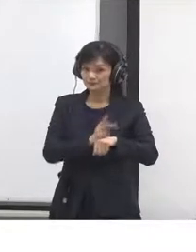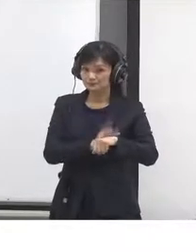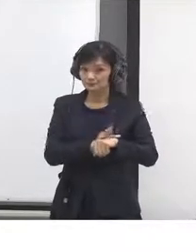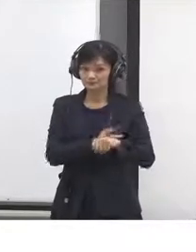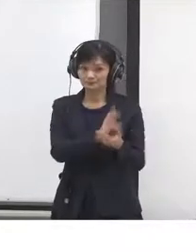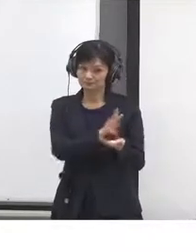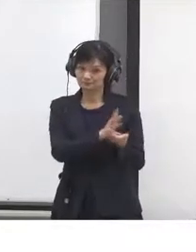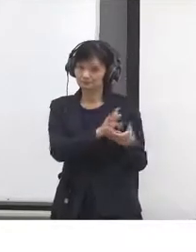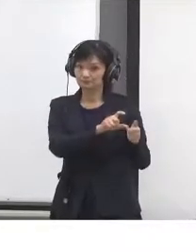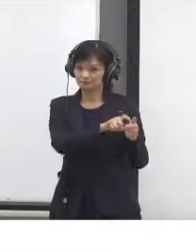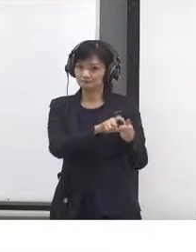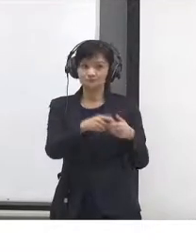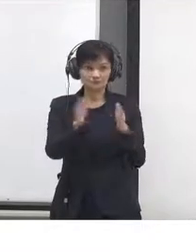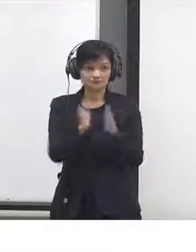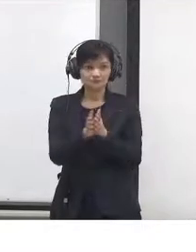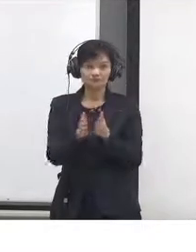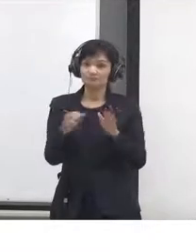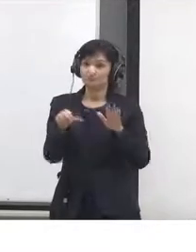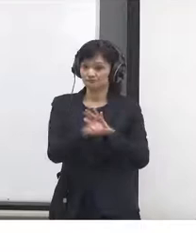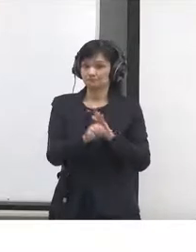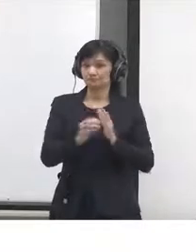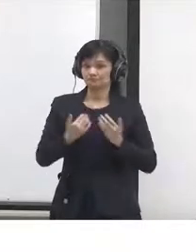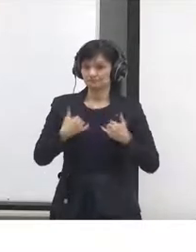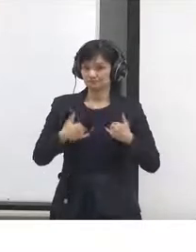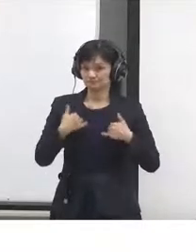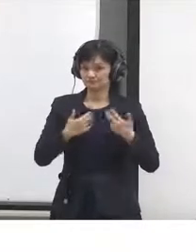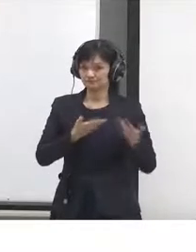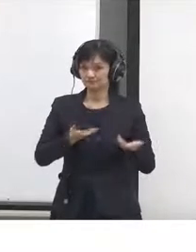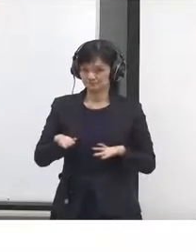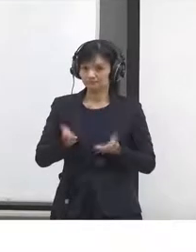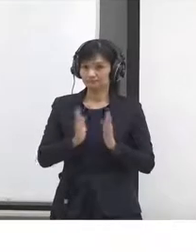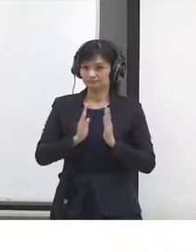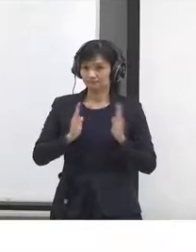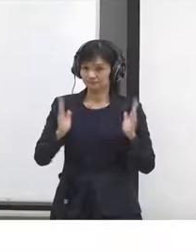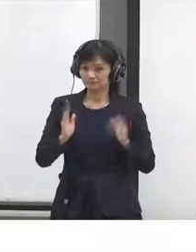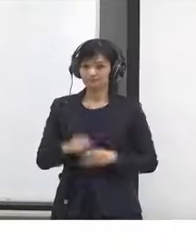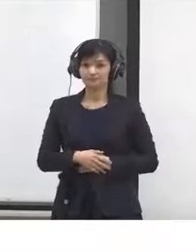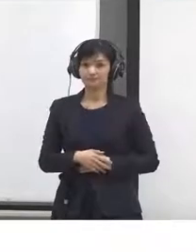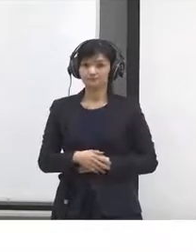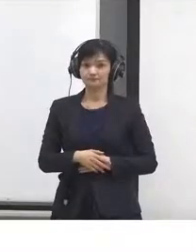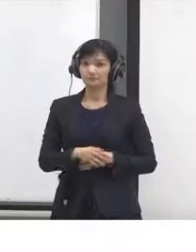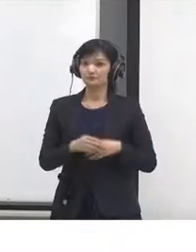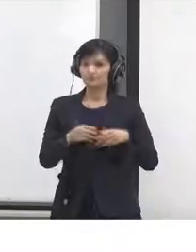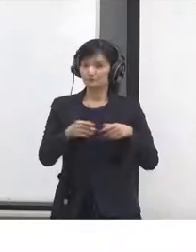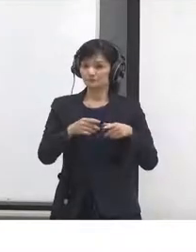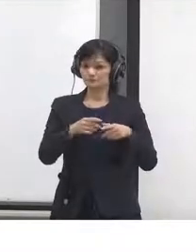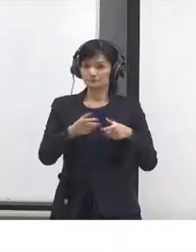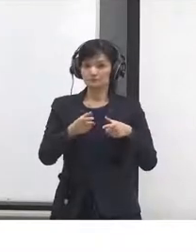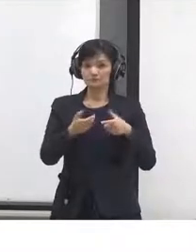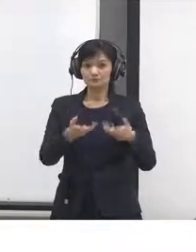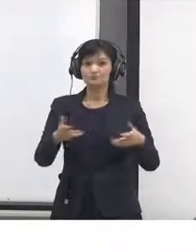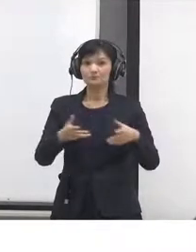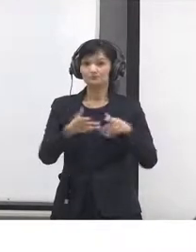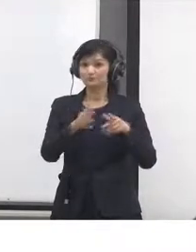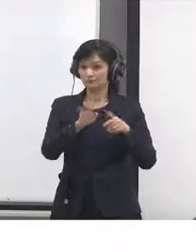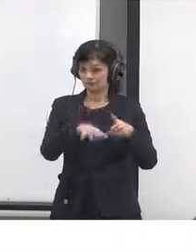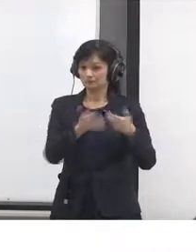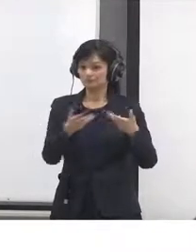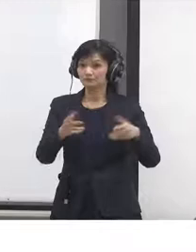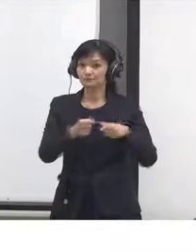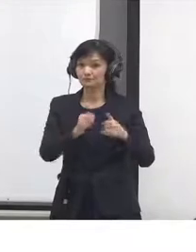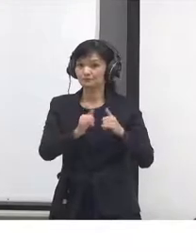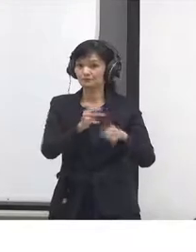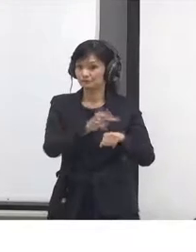and has really, really taken off and has done really well. And so we do our best to invite them back and give us project